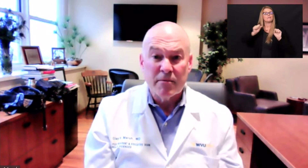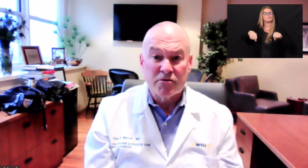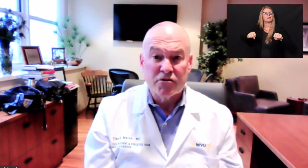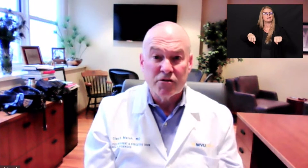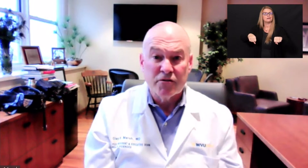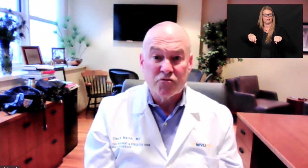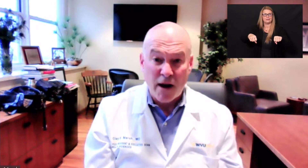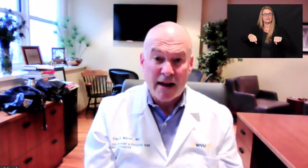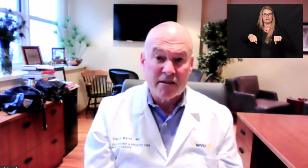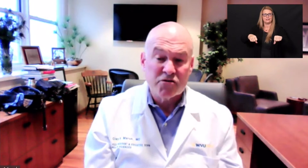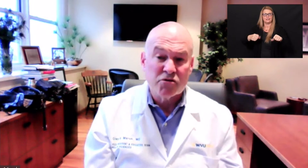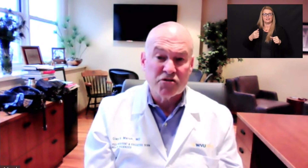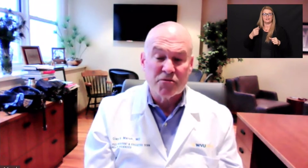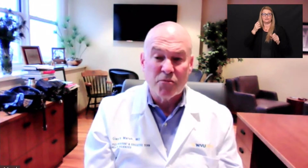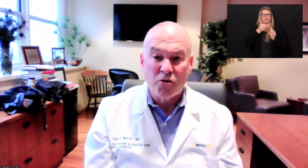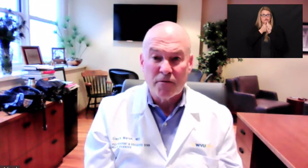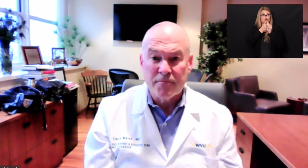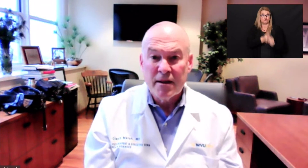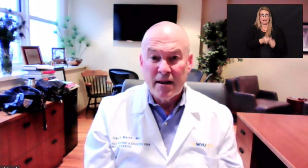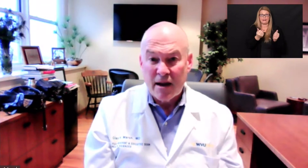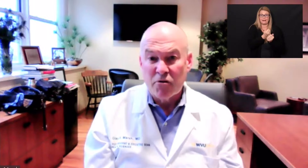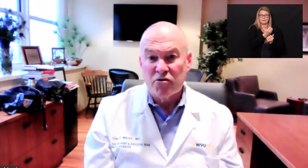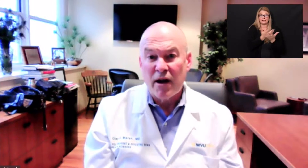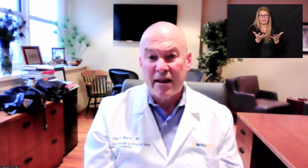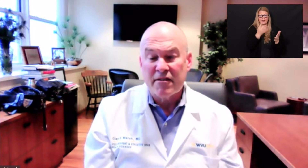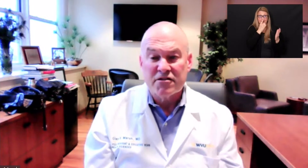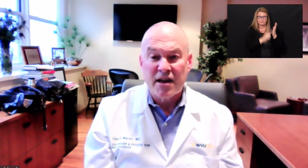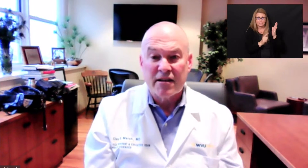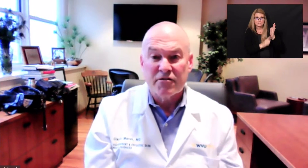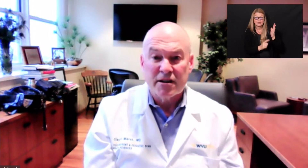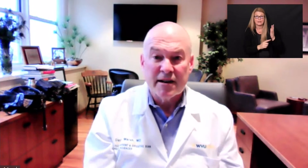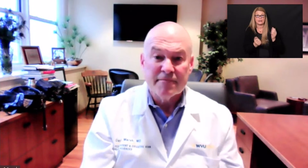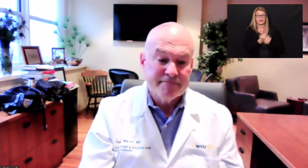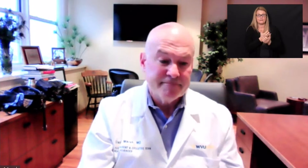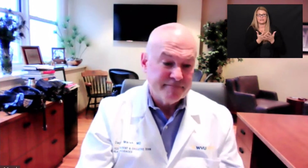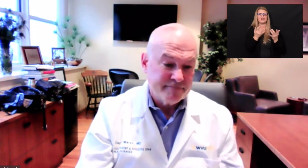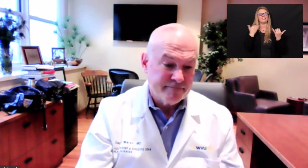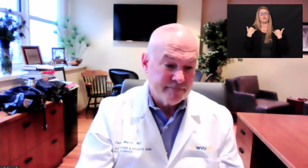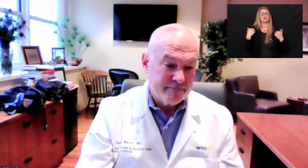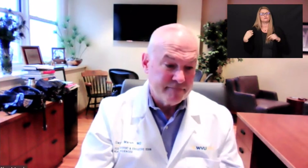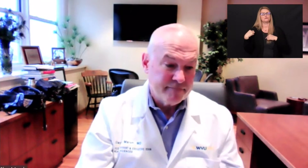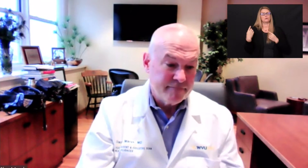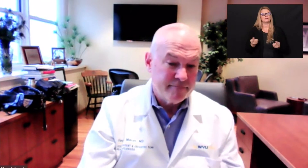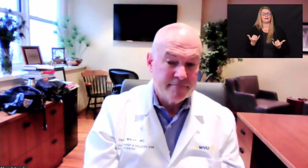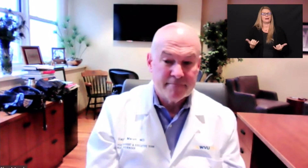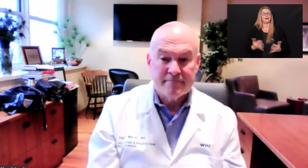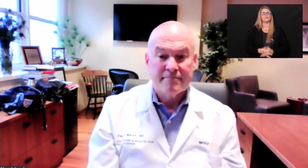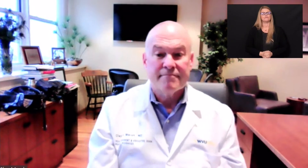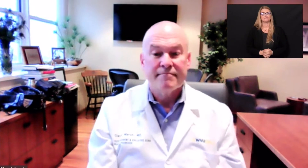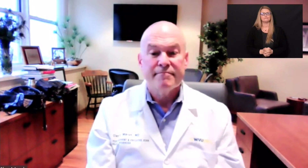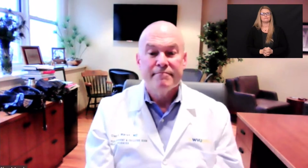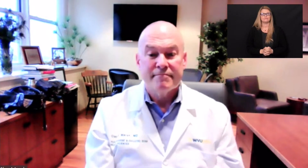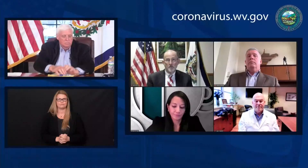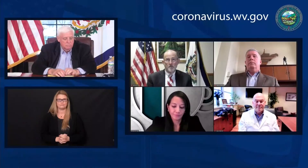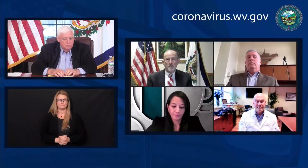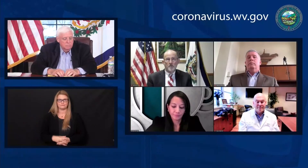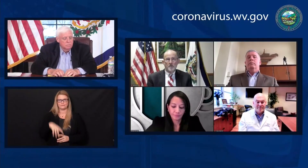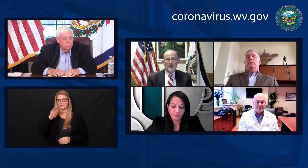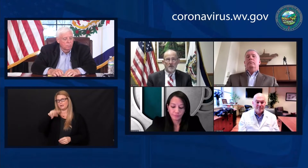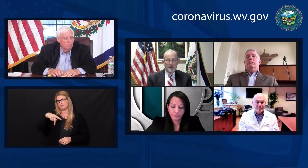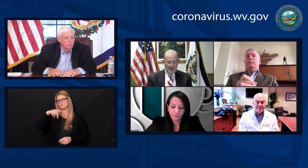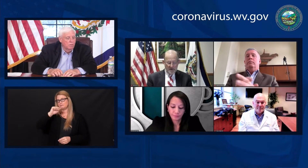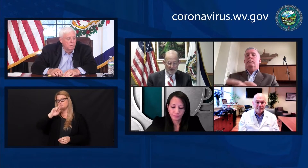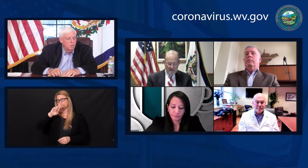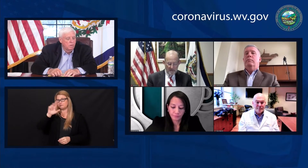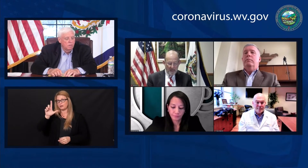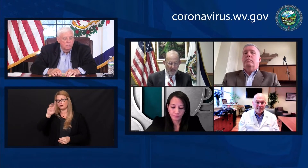to be able to track this, which is important, and we're tracking this actively now. All right, thank you, Mark. Next to Paul Mullen